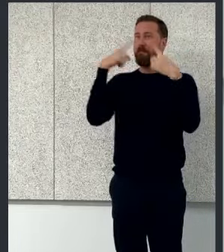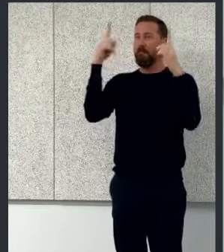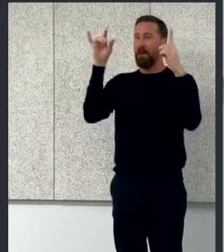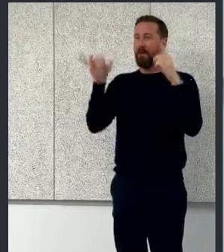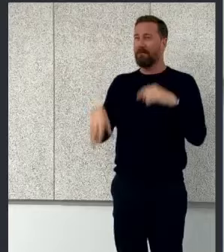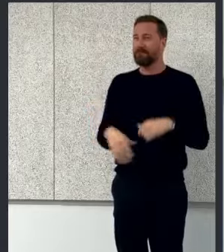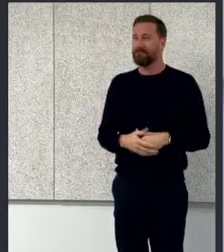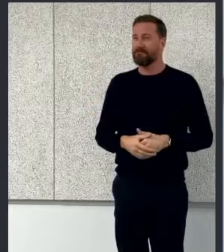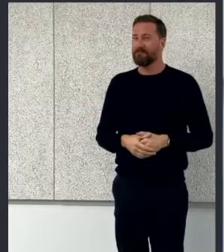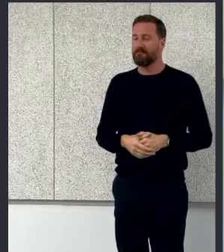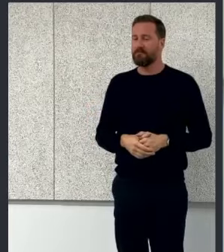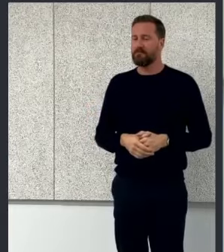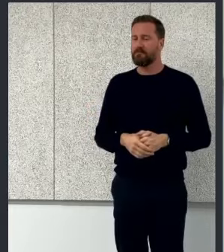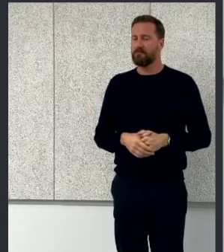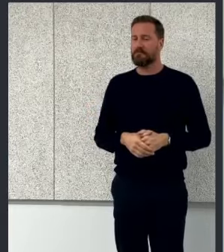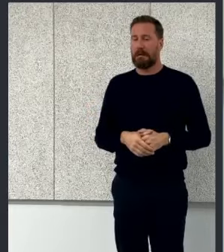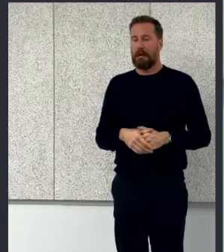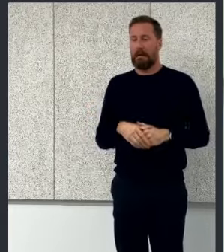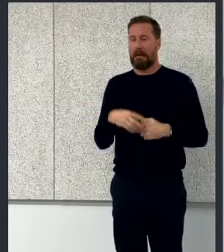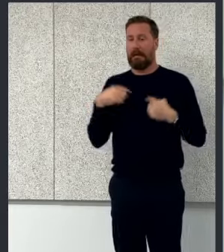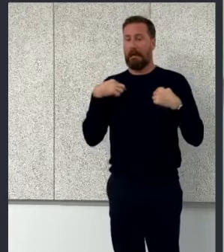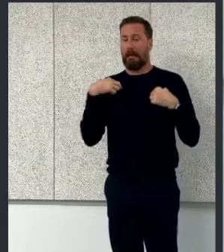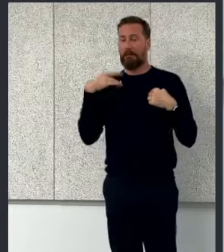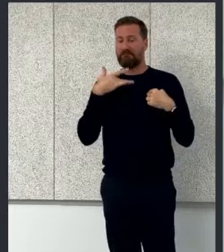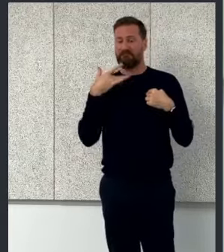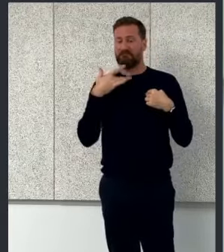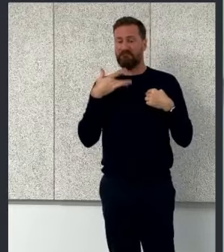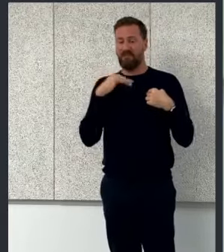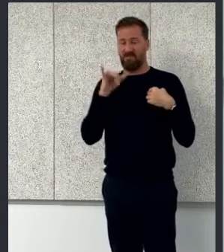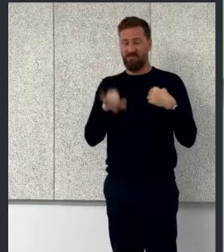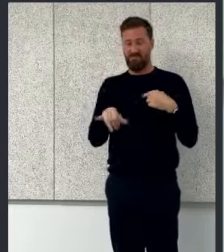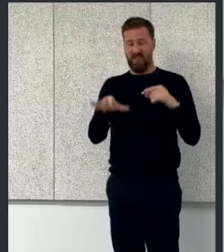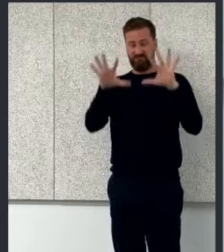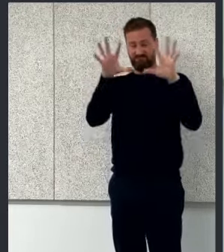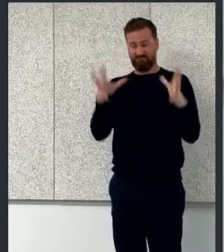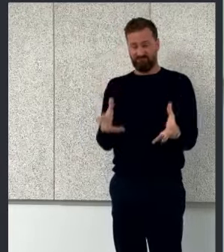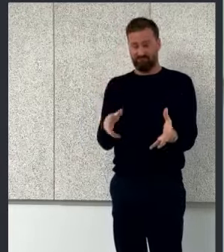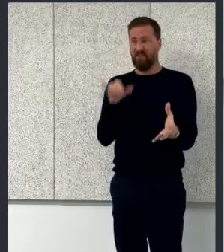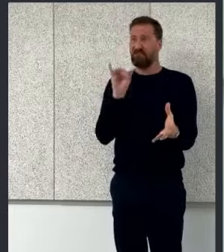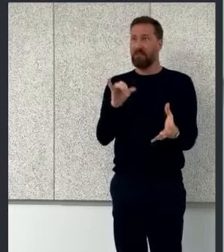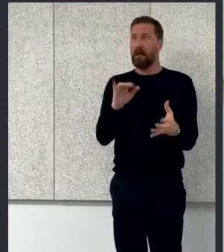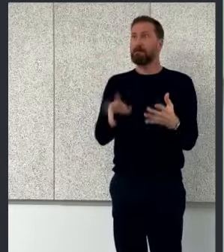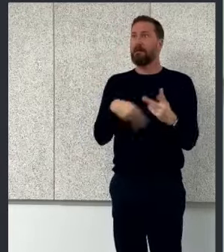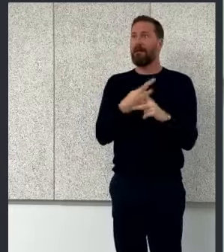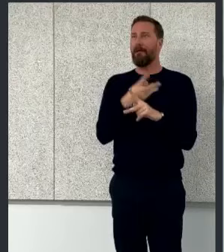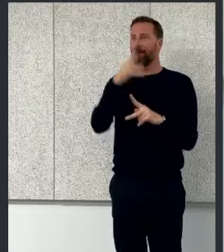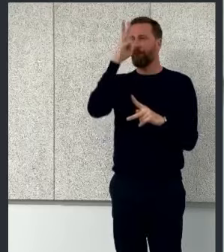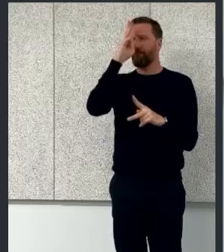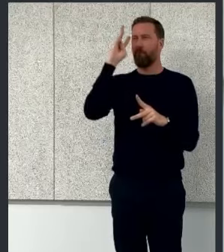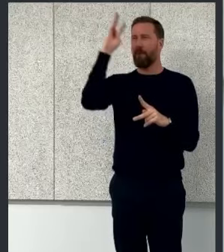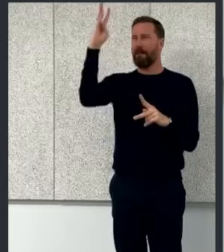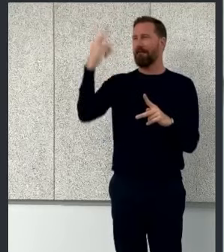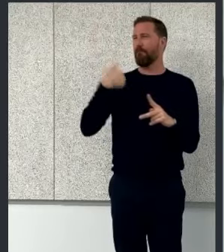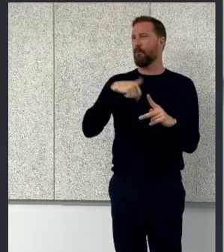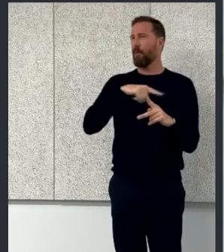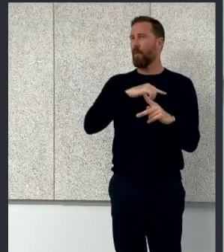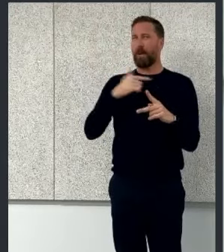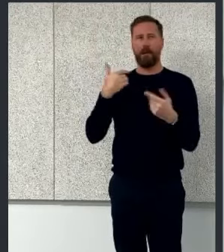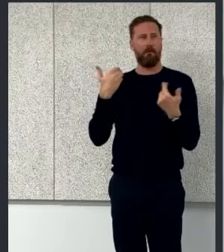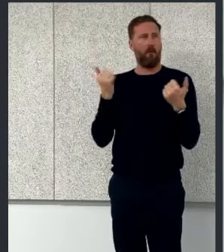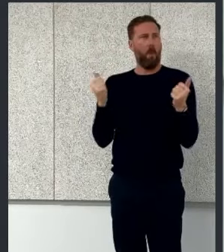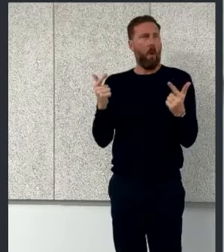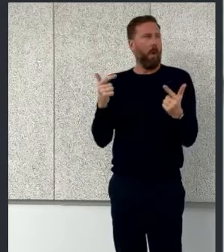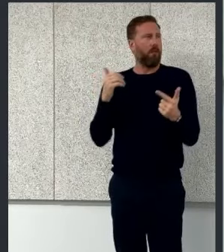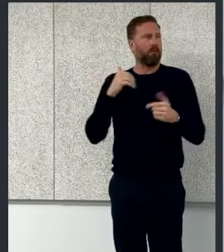think is not, I think it is, that is the kind of creativity that I think we're all being kind of called on